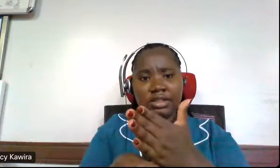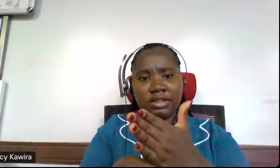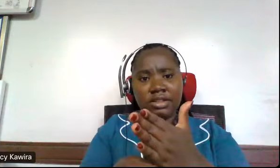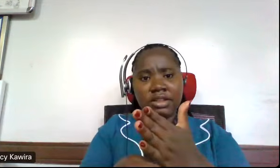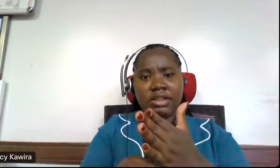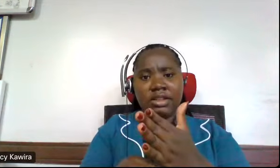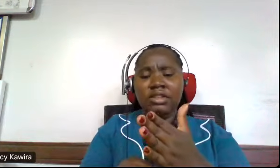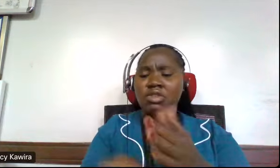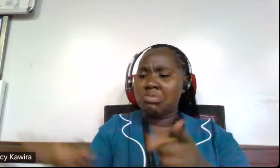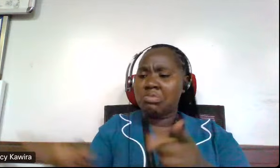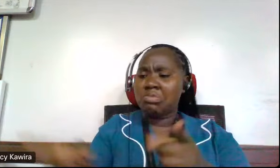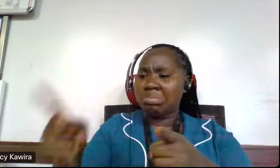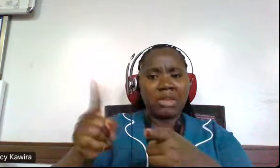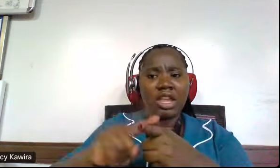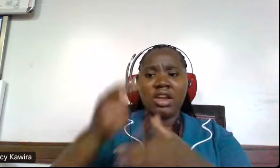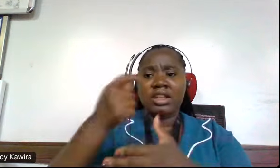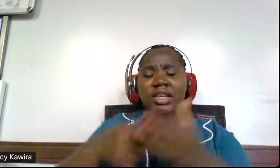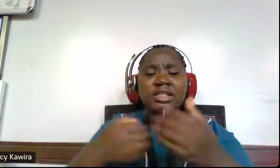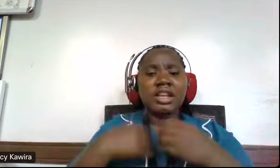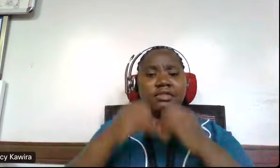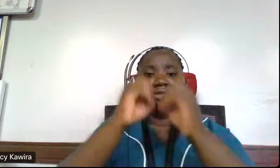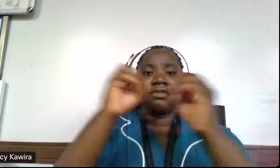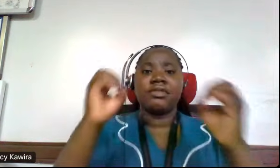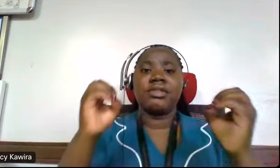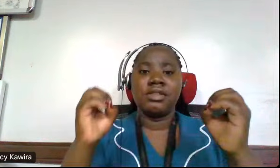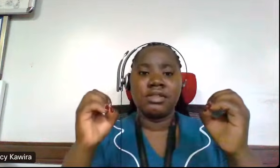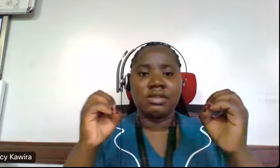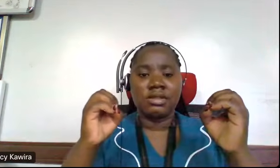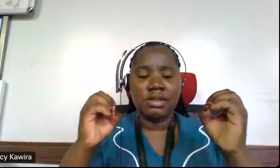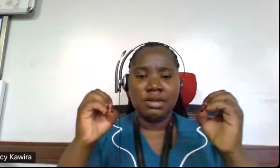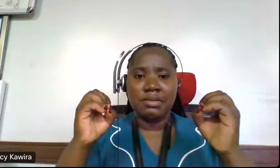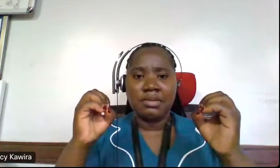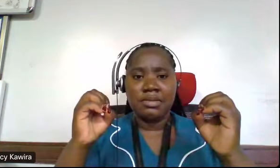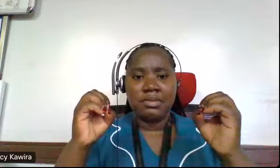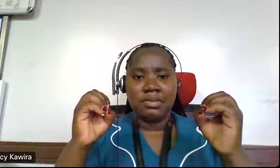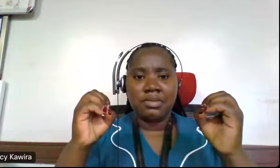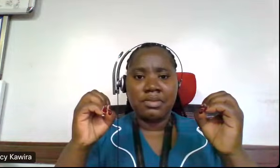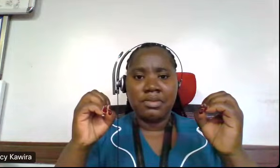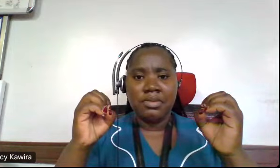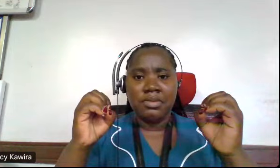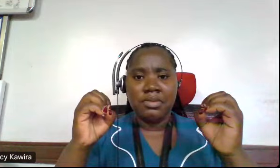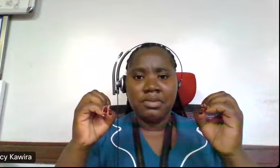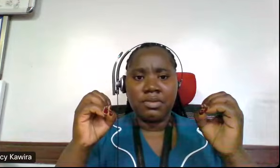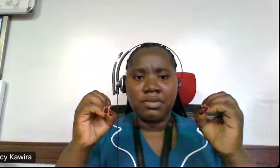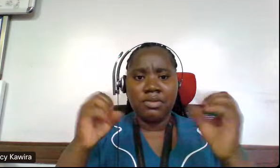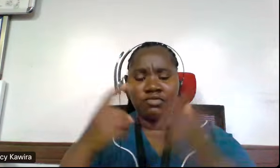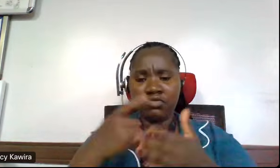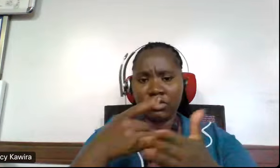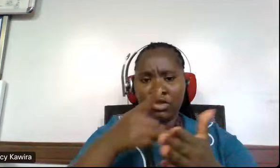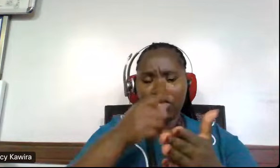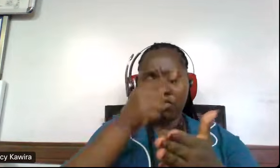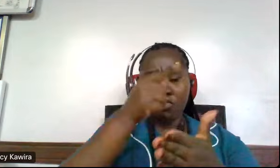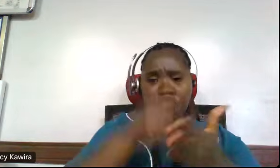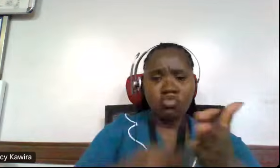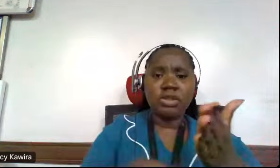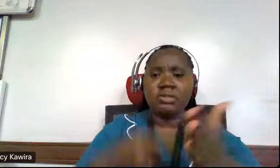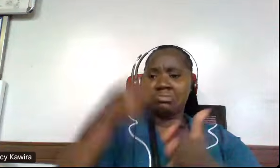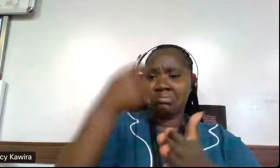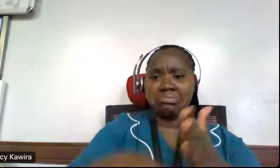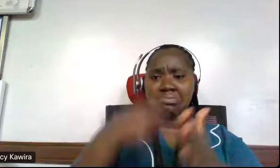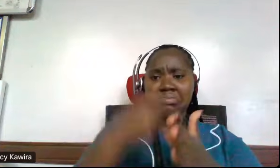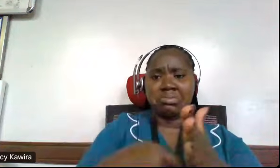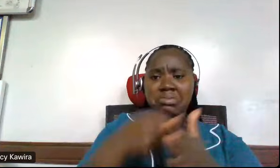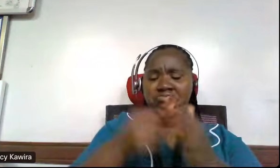additional tax to pay on that income. What was deducted and paid to KRA is